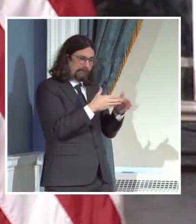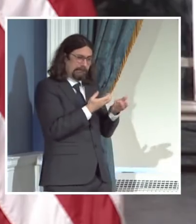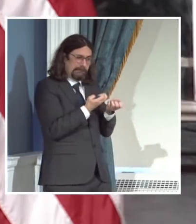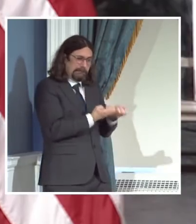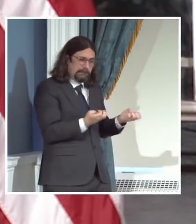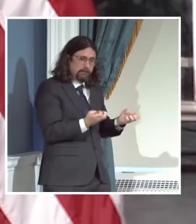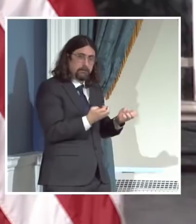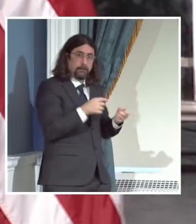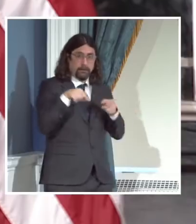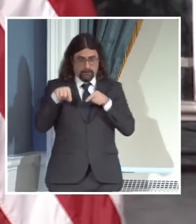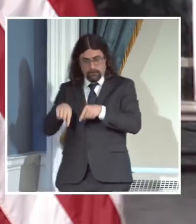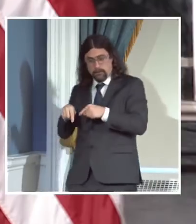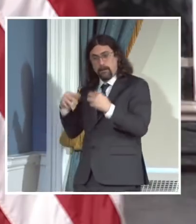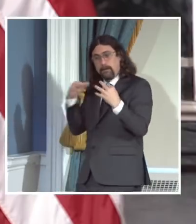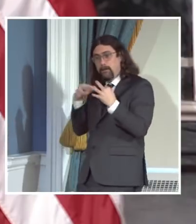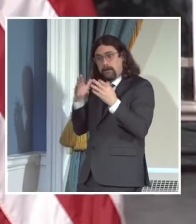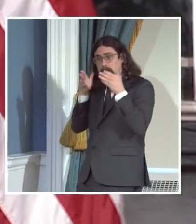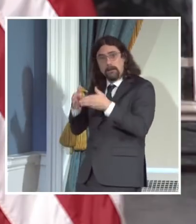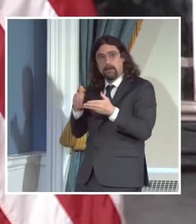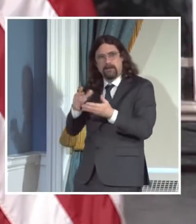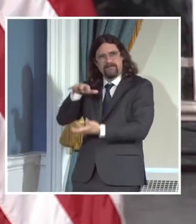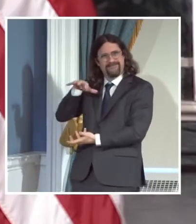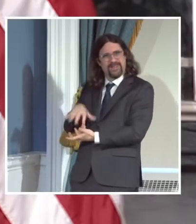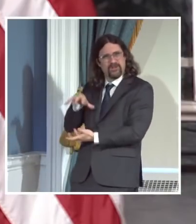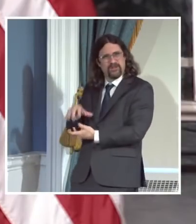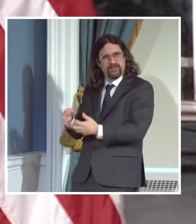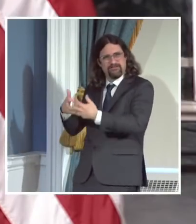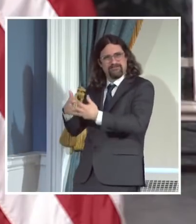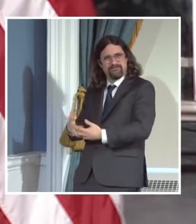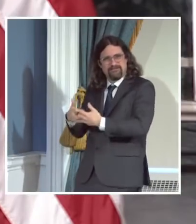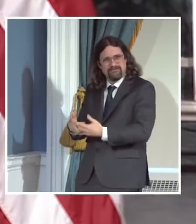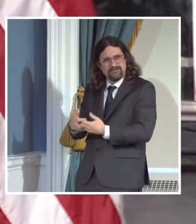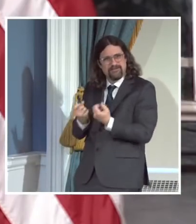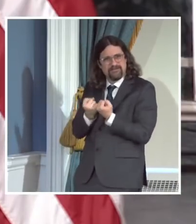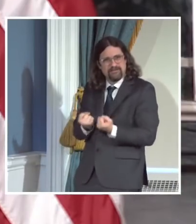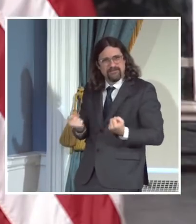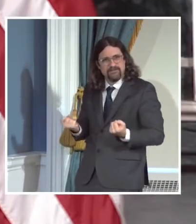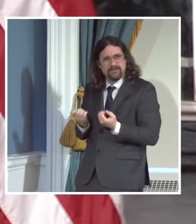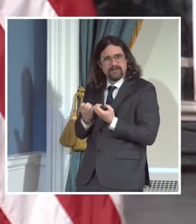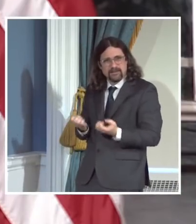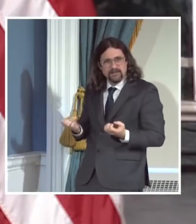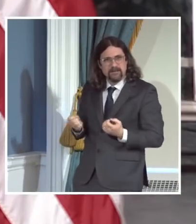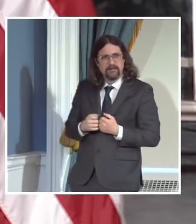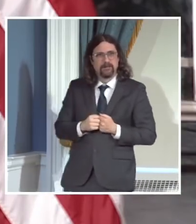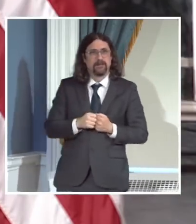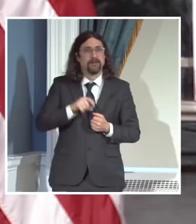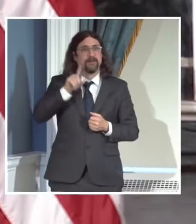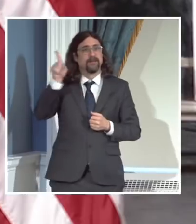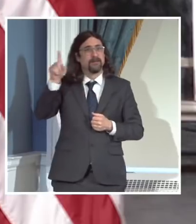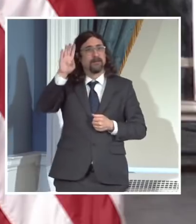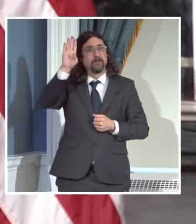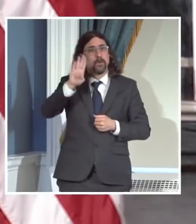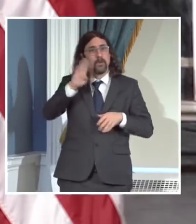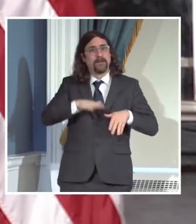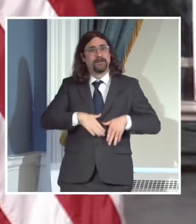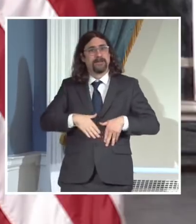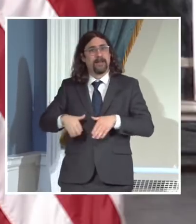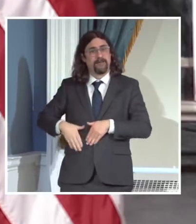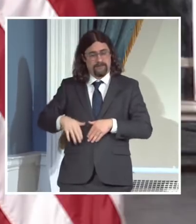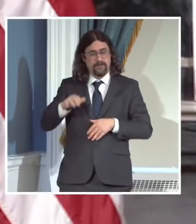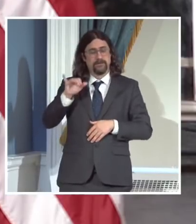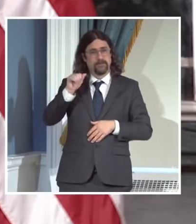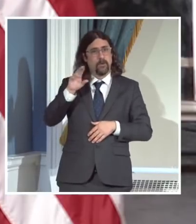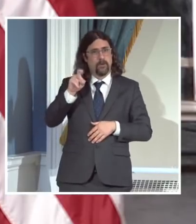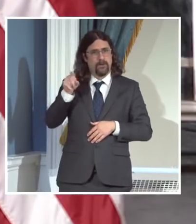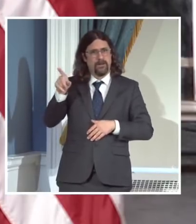days. But the fact that PPEs are being built right here in New York City by hand, each piece built by hand, labor